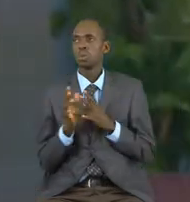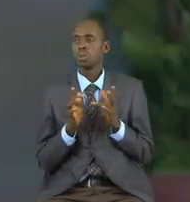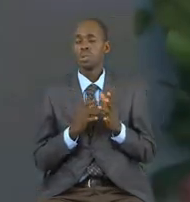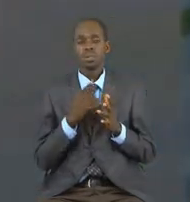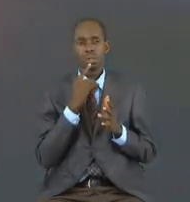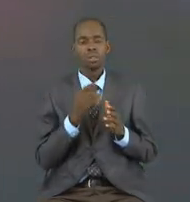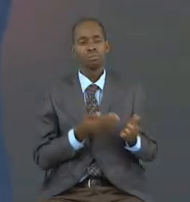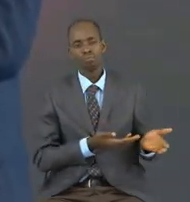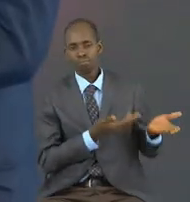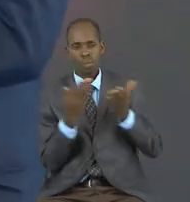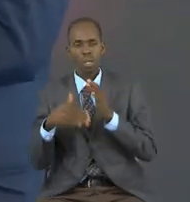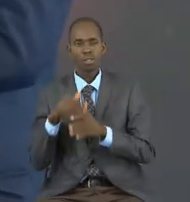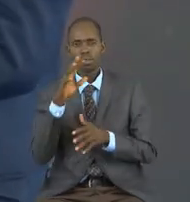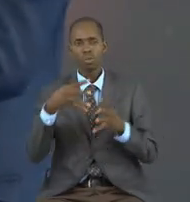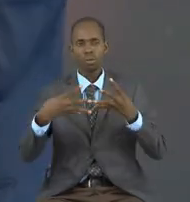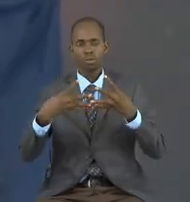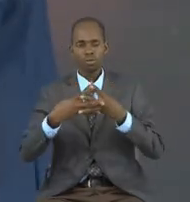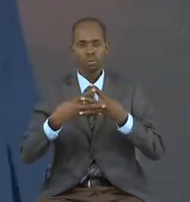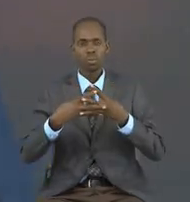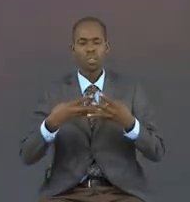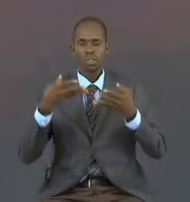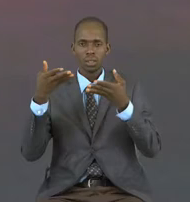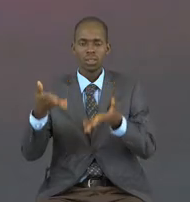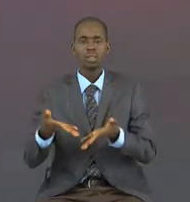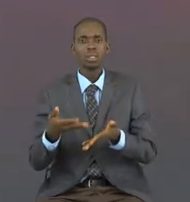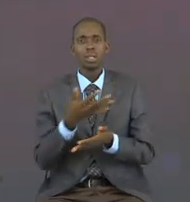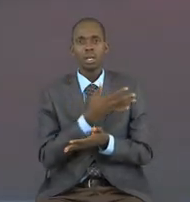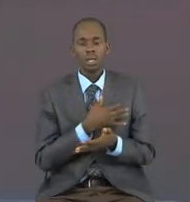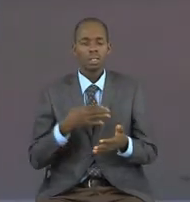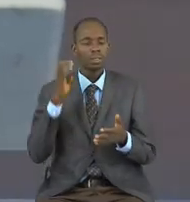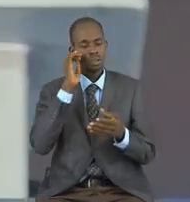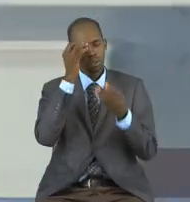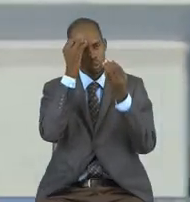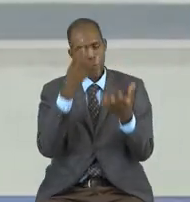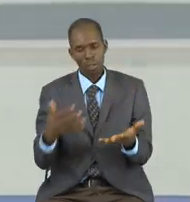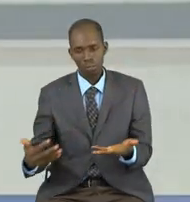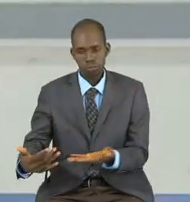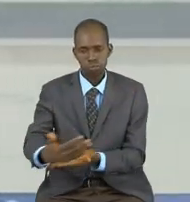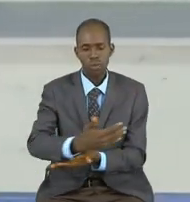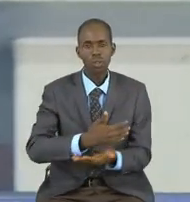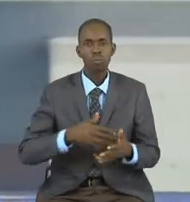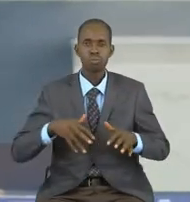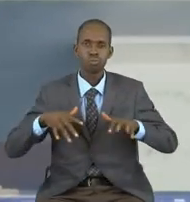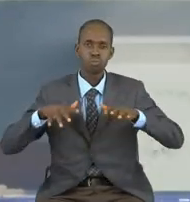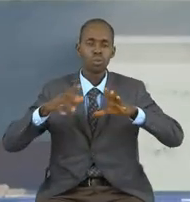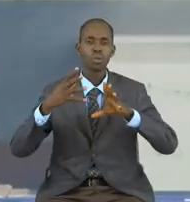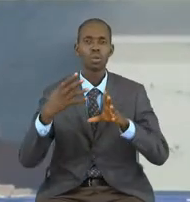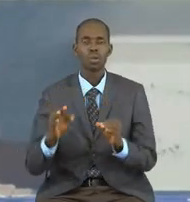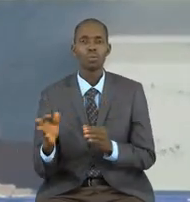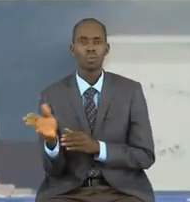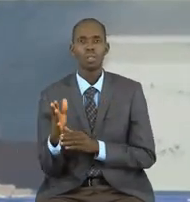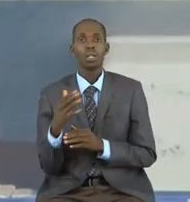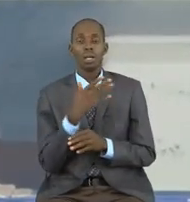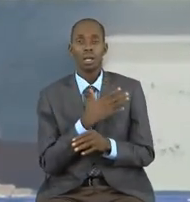then he caught a multitude of fish. And then another time, Christ was walking on the water.